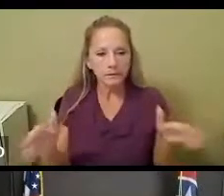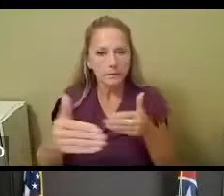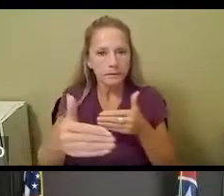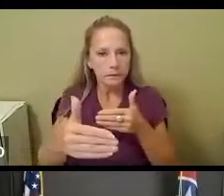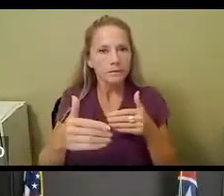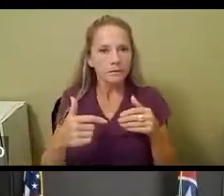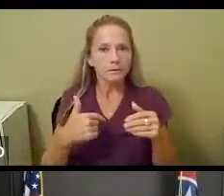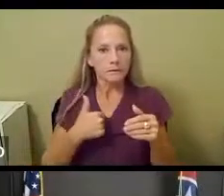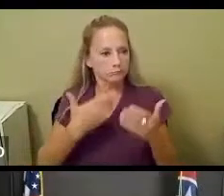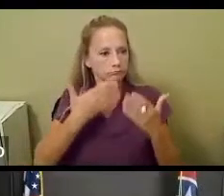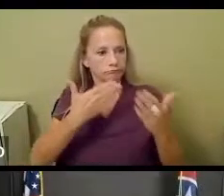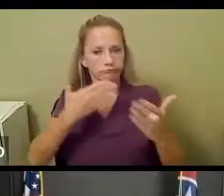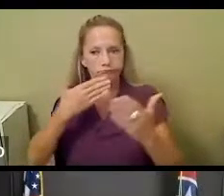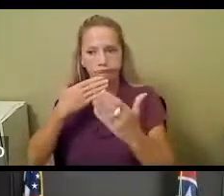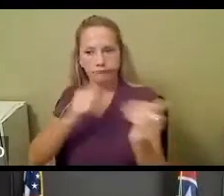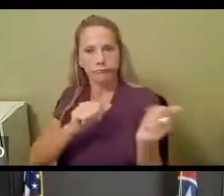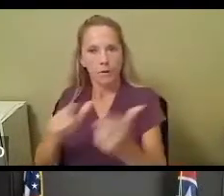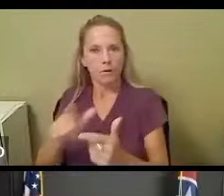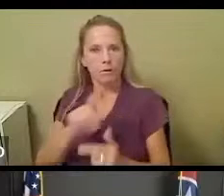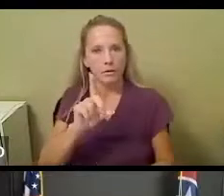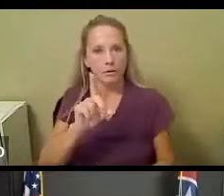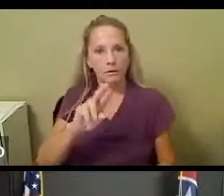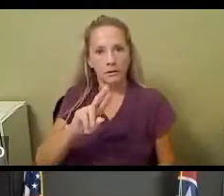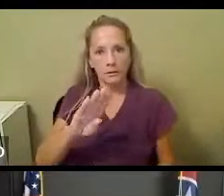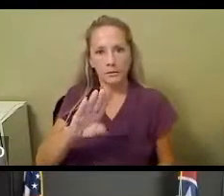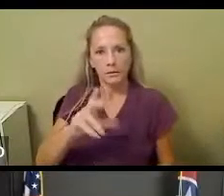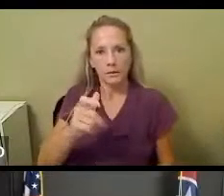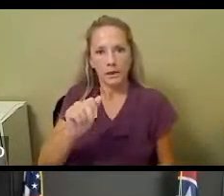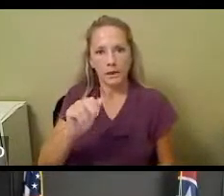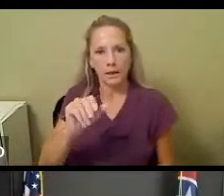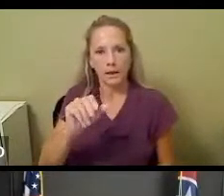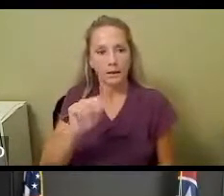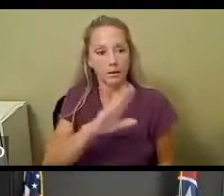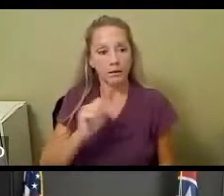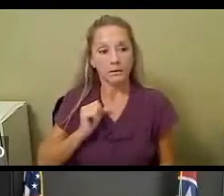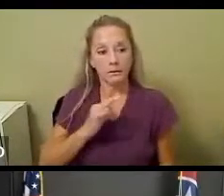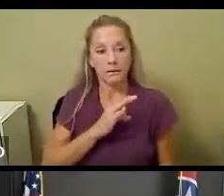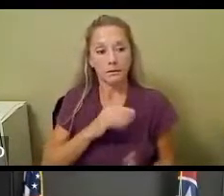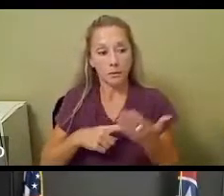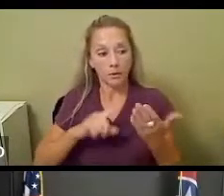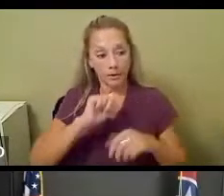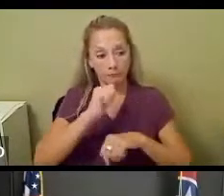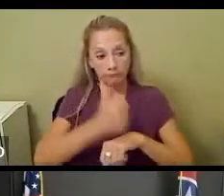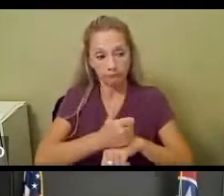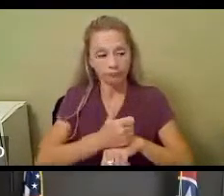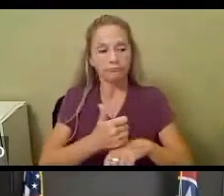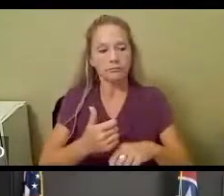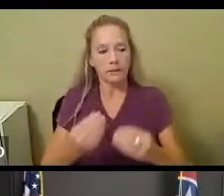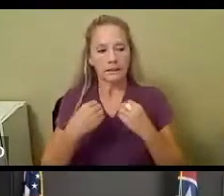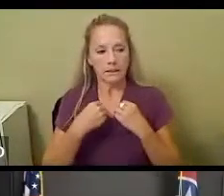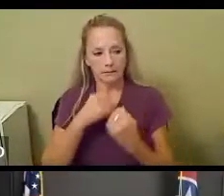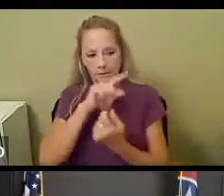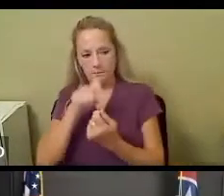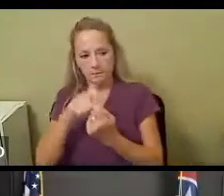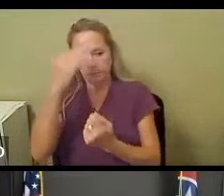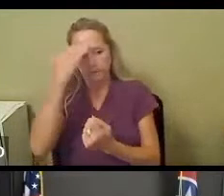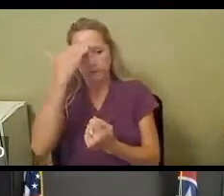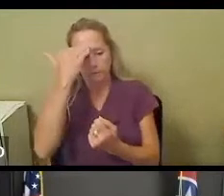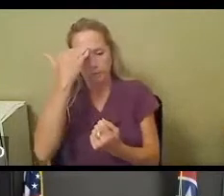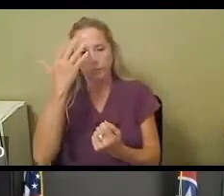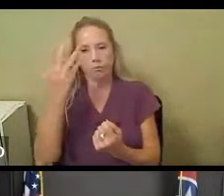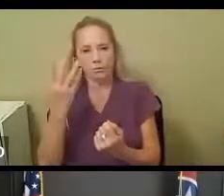appreciate all that Dr. Buchanan and her staff has done, because that laid a lot of the groundwork for us, makes it easier for us. So thank you.